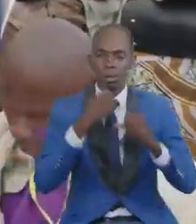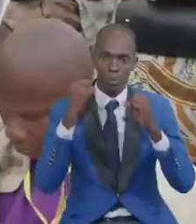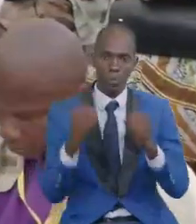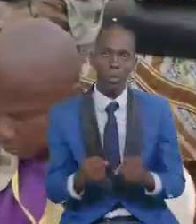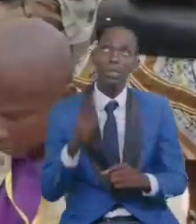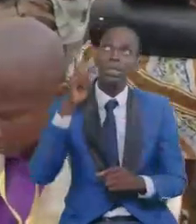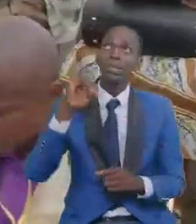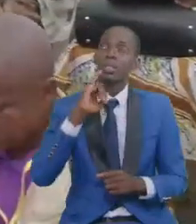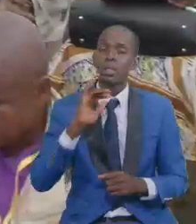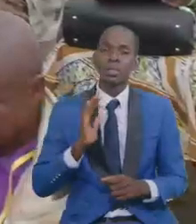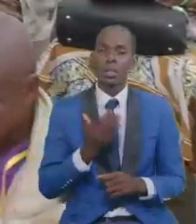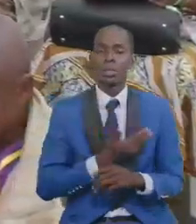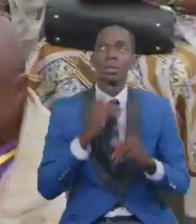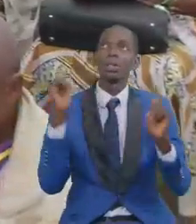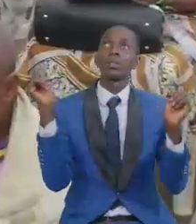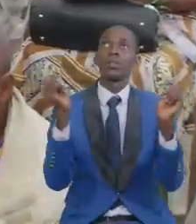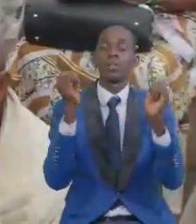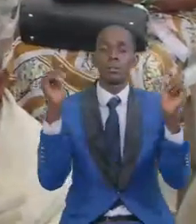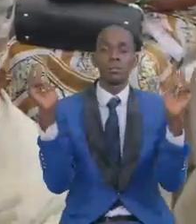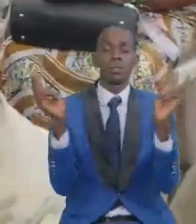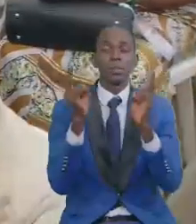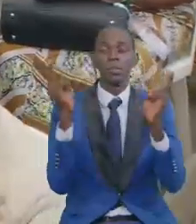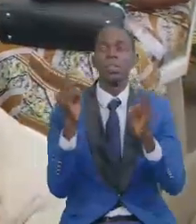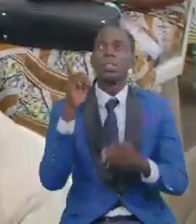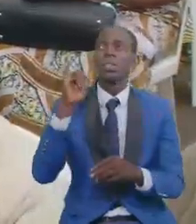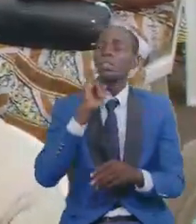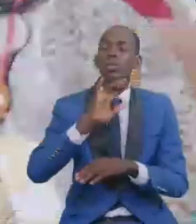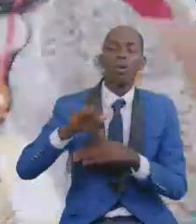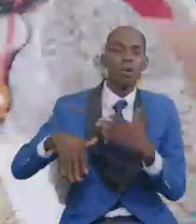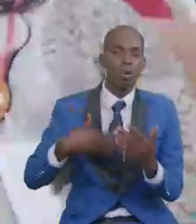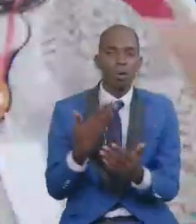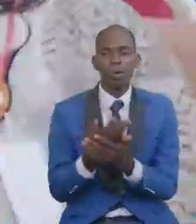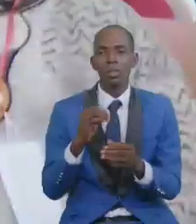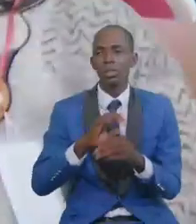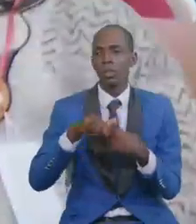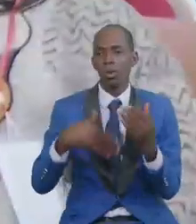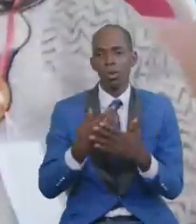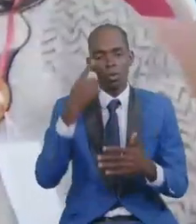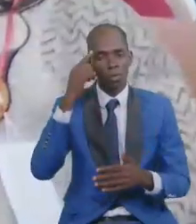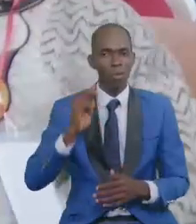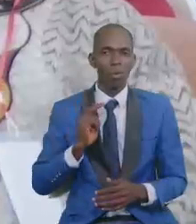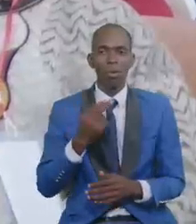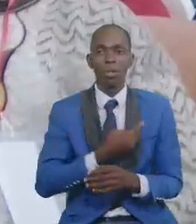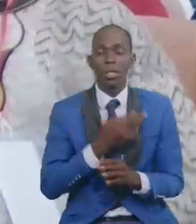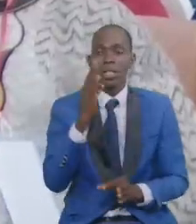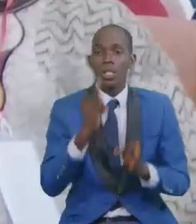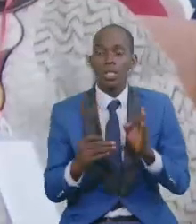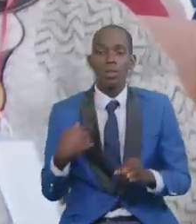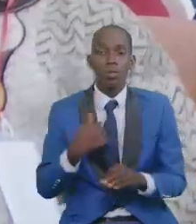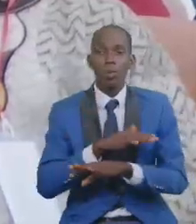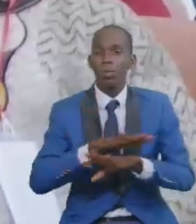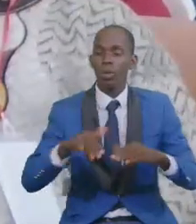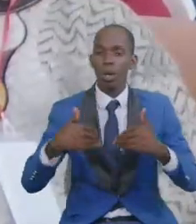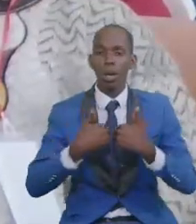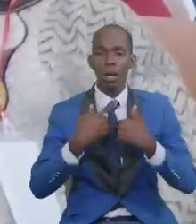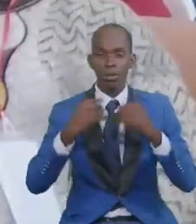our triumph. He is all in all with for us. If we don't have the power of the